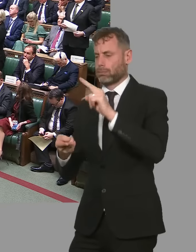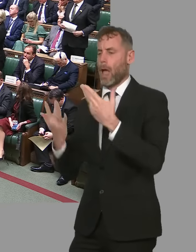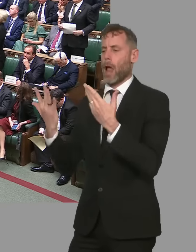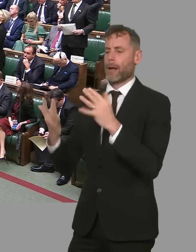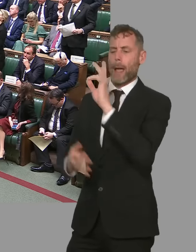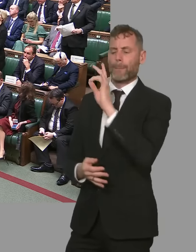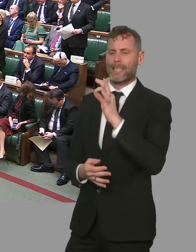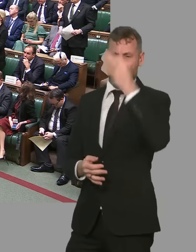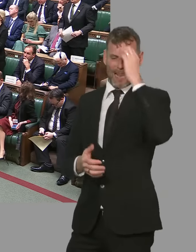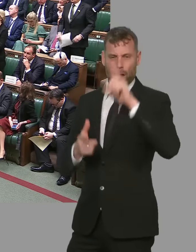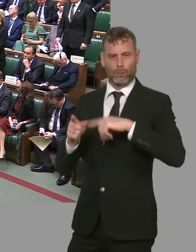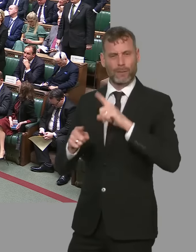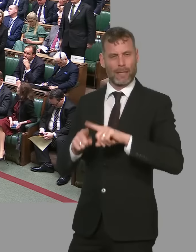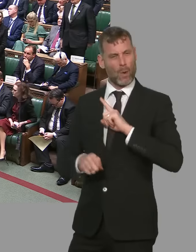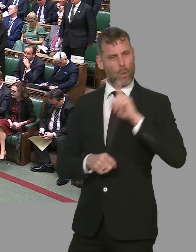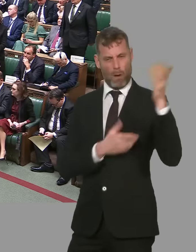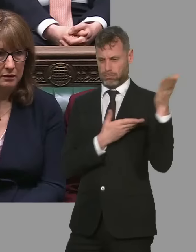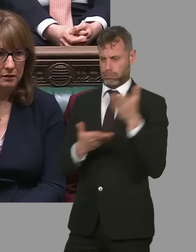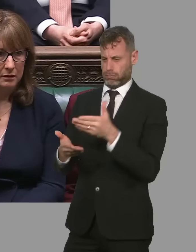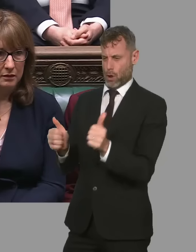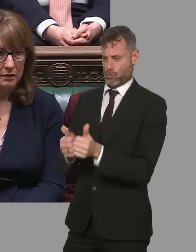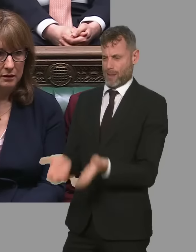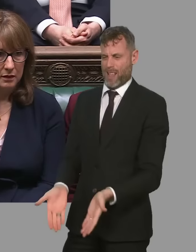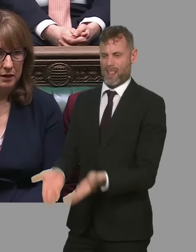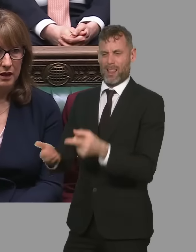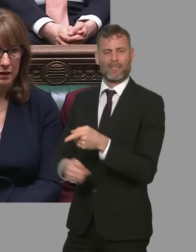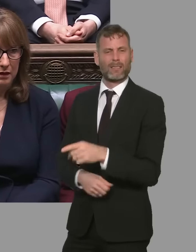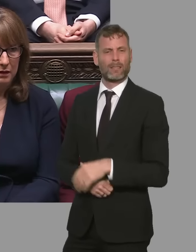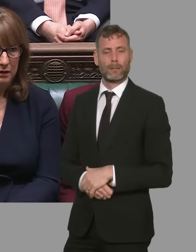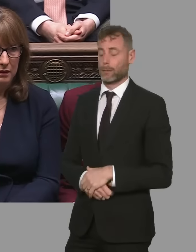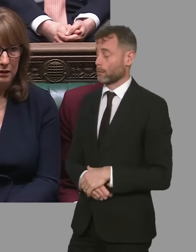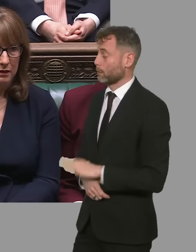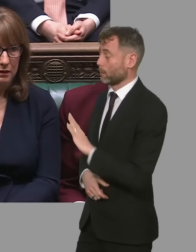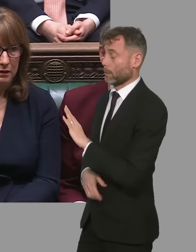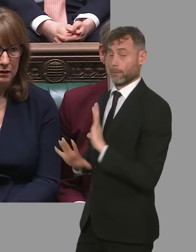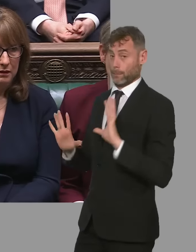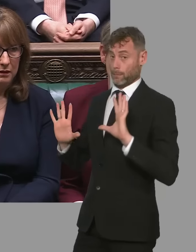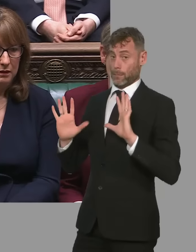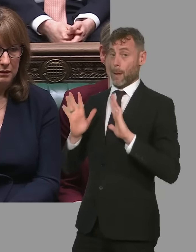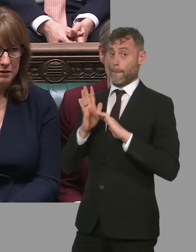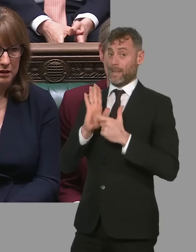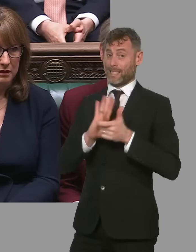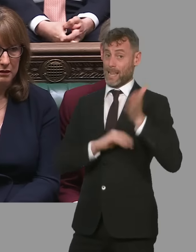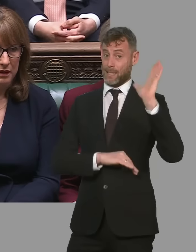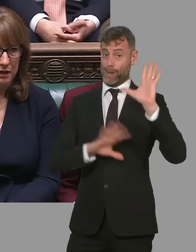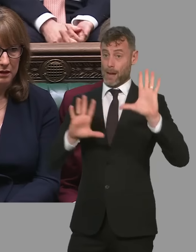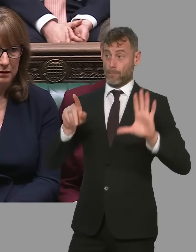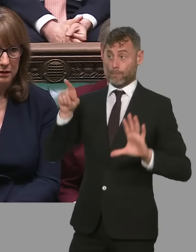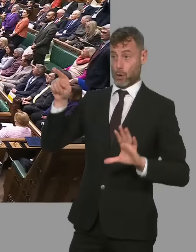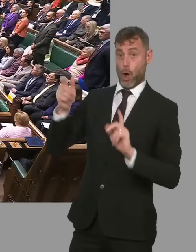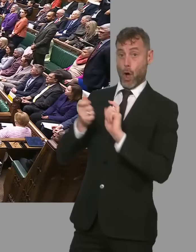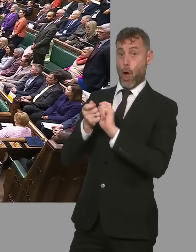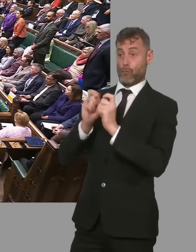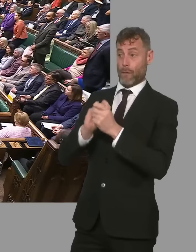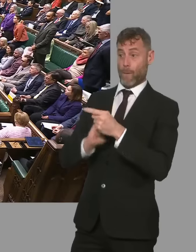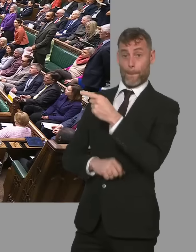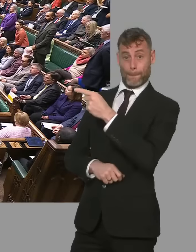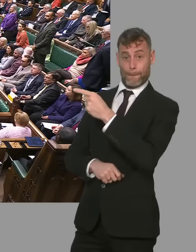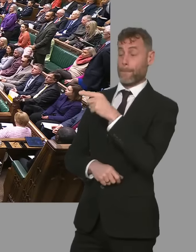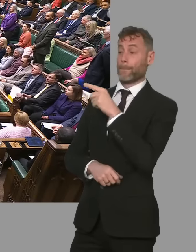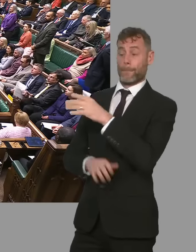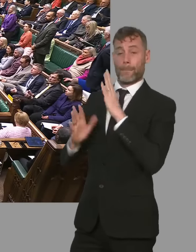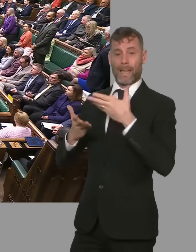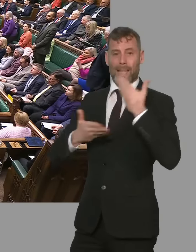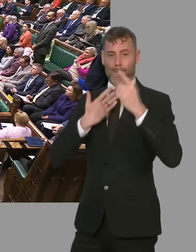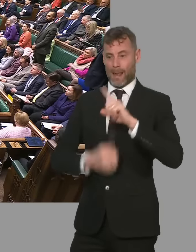Mr. Speaker, Reform have to take responsibility for their decisions, and they've moved out. John Trickett. Mr.